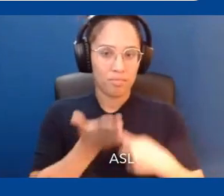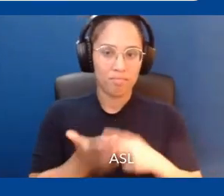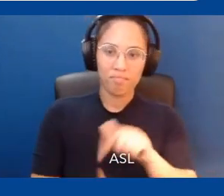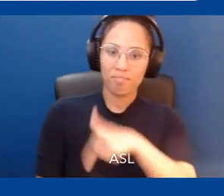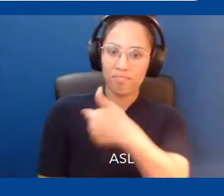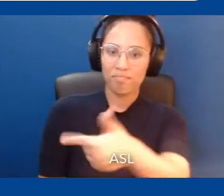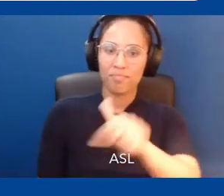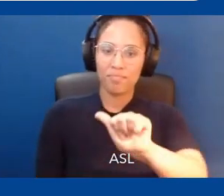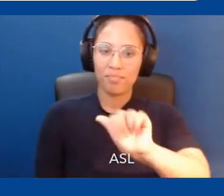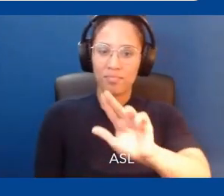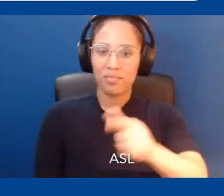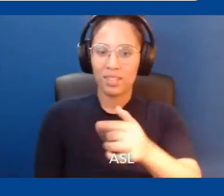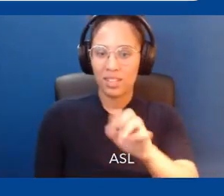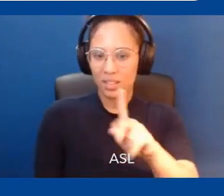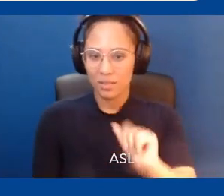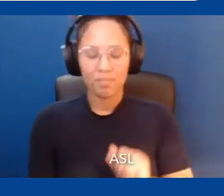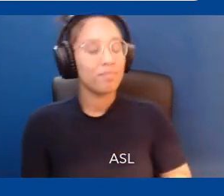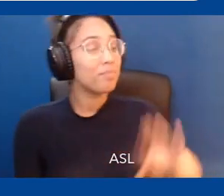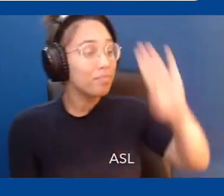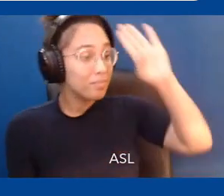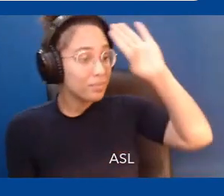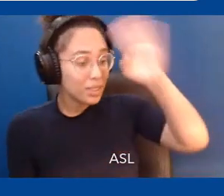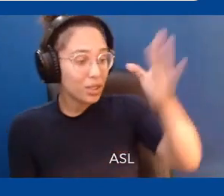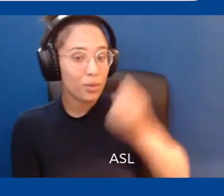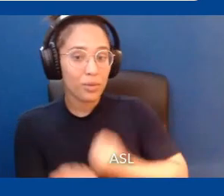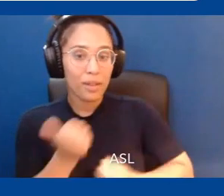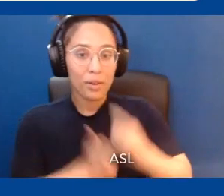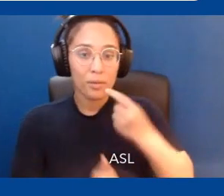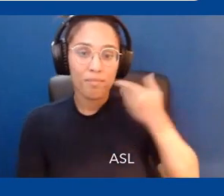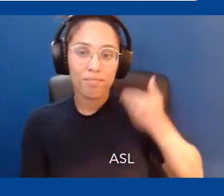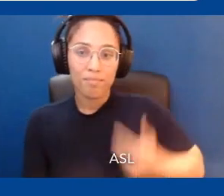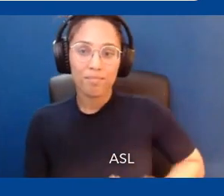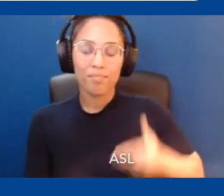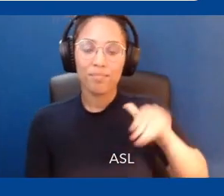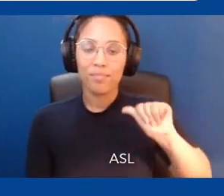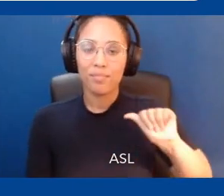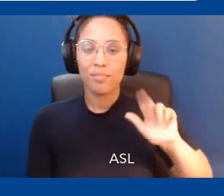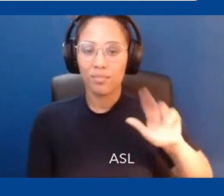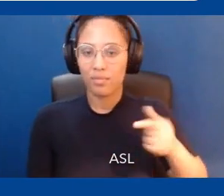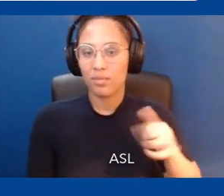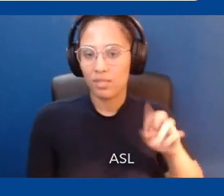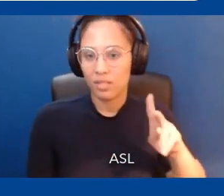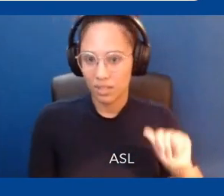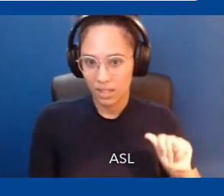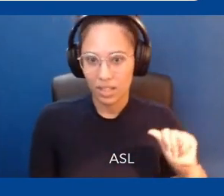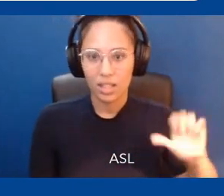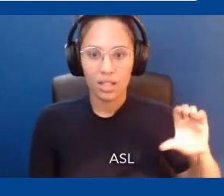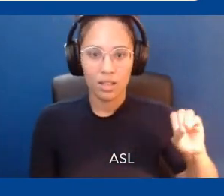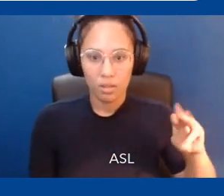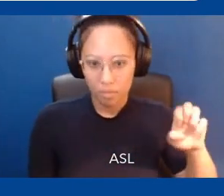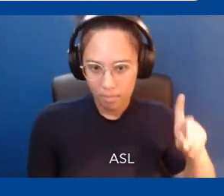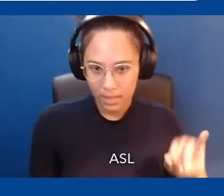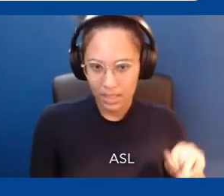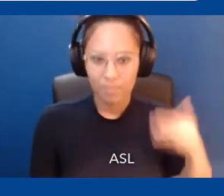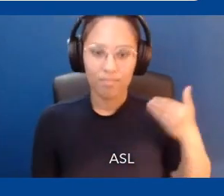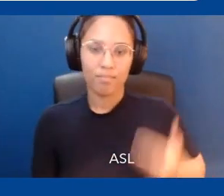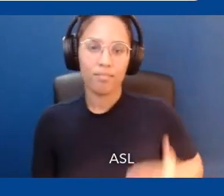Yeah, hello everyone. I'm Agustina Comedi. I'm an Argentinian director and